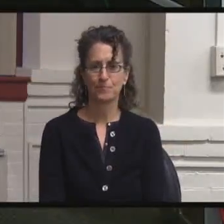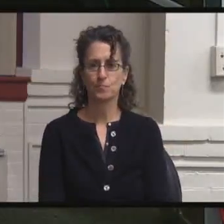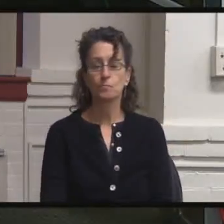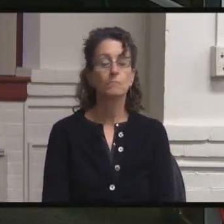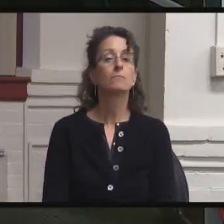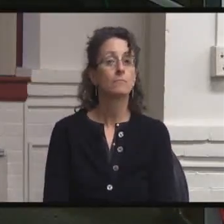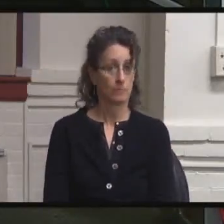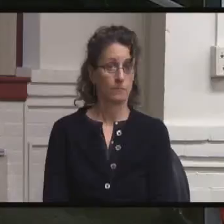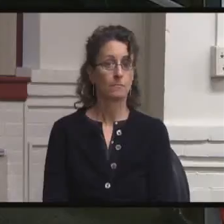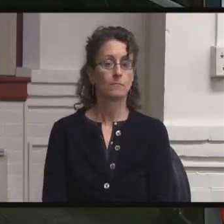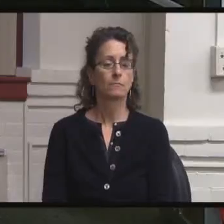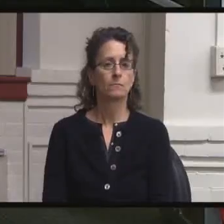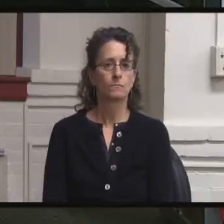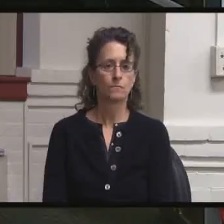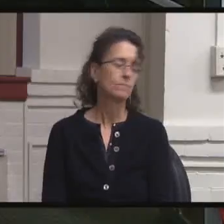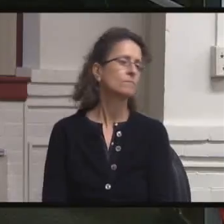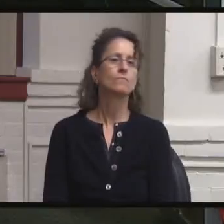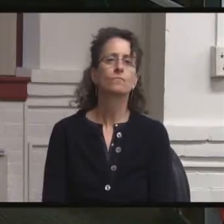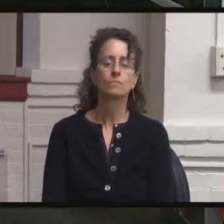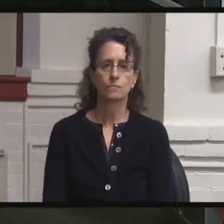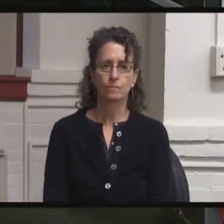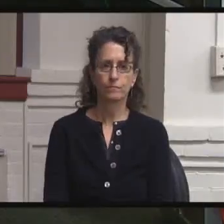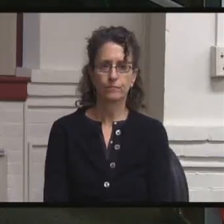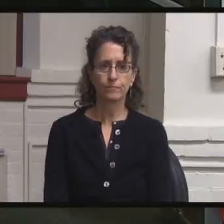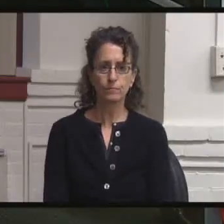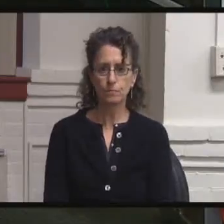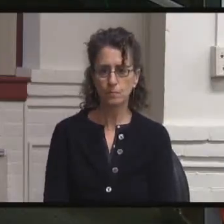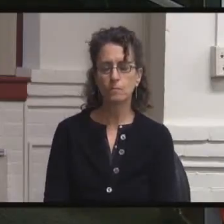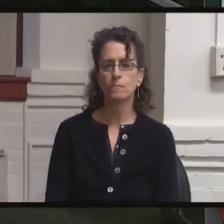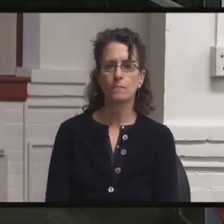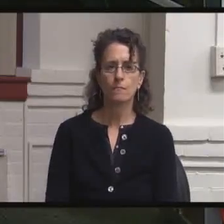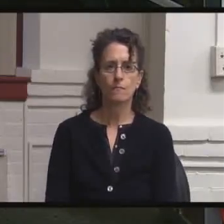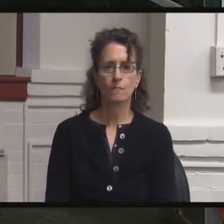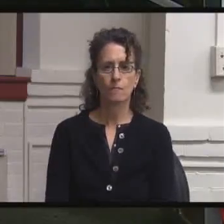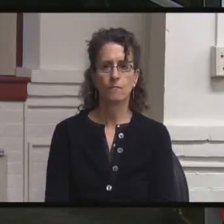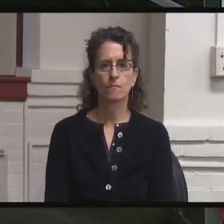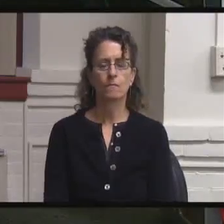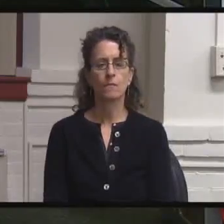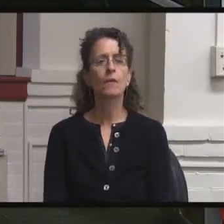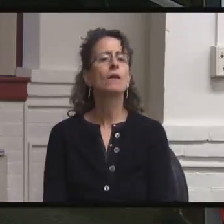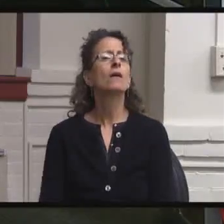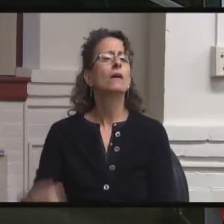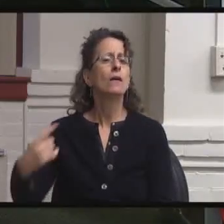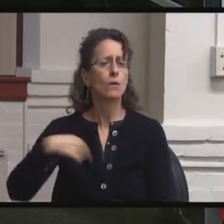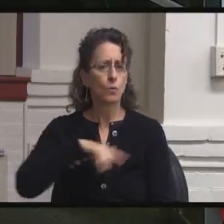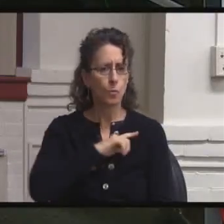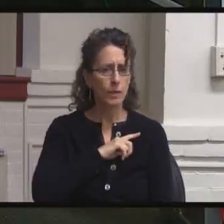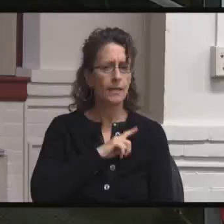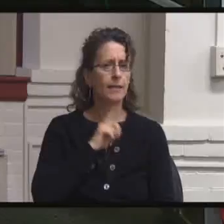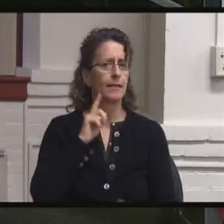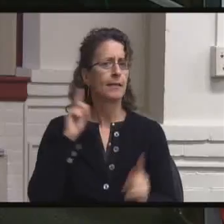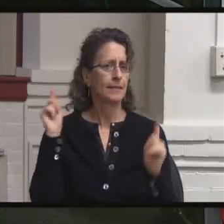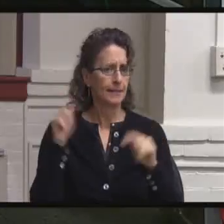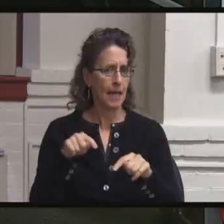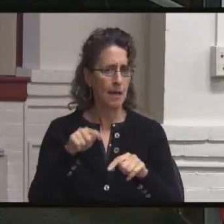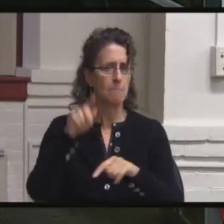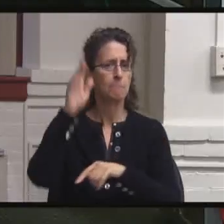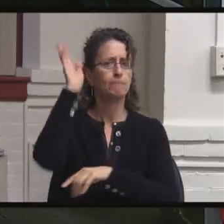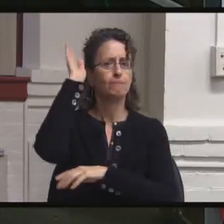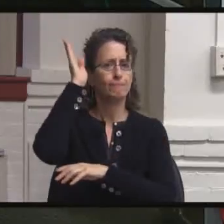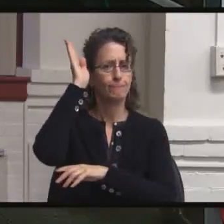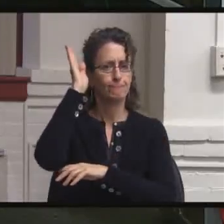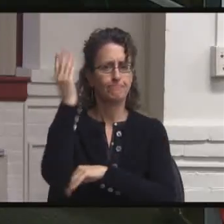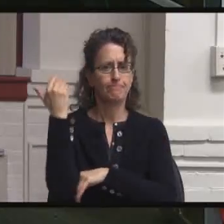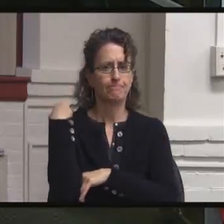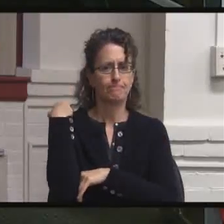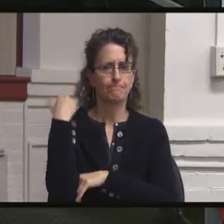So good evening. We're here this evening to follow up on some work that we brought to the board back in April. At the